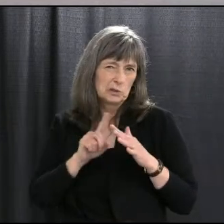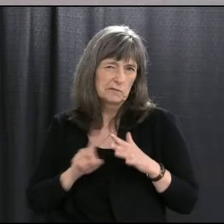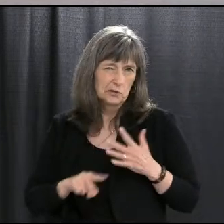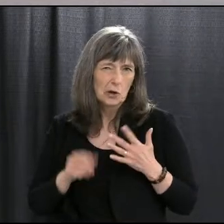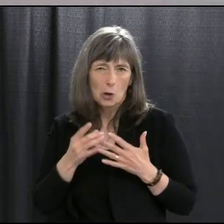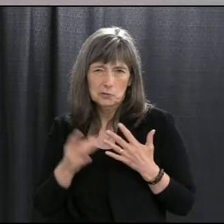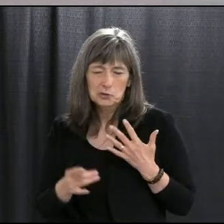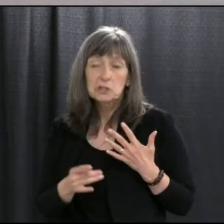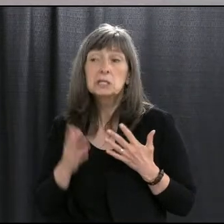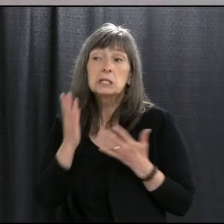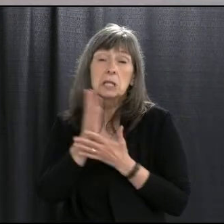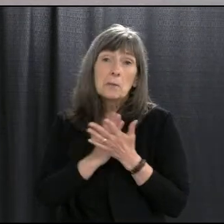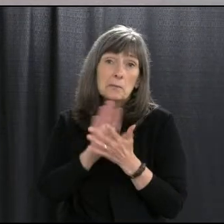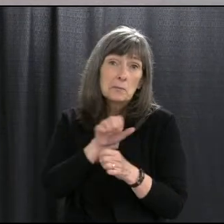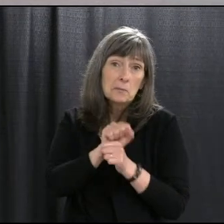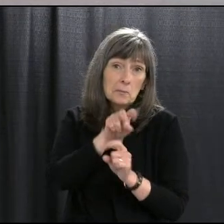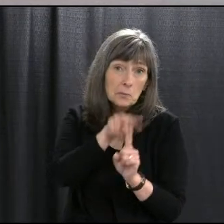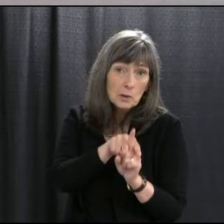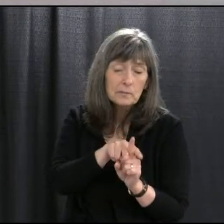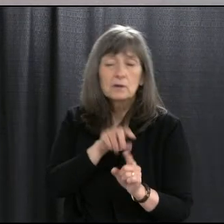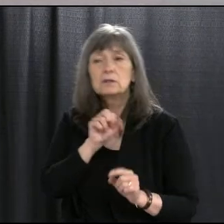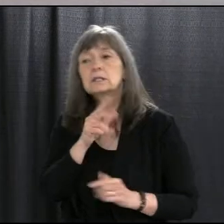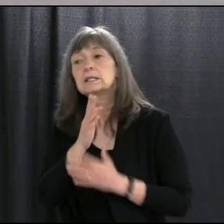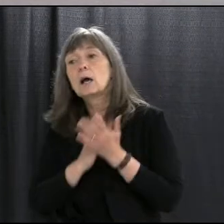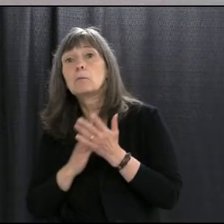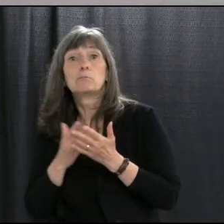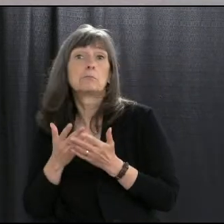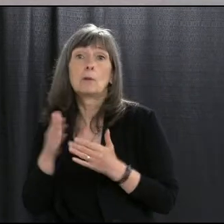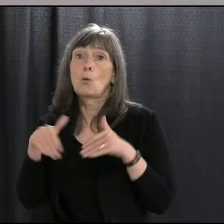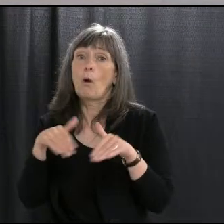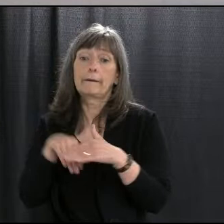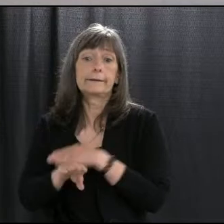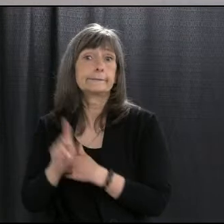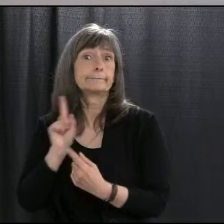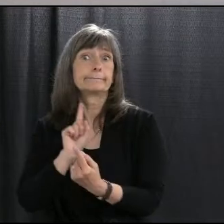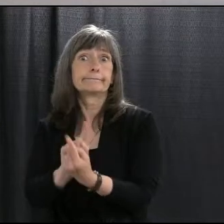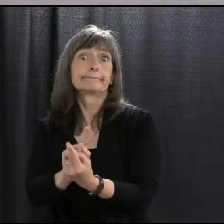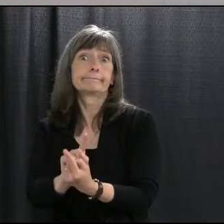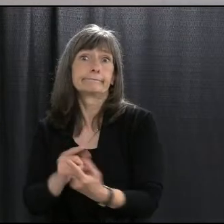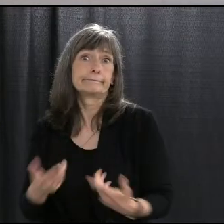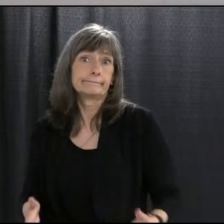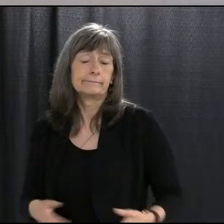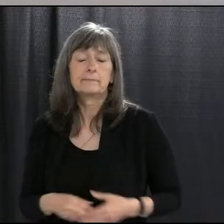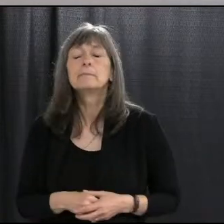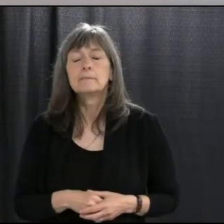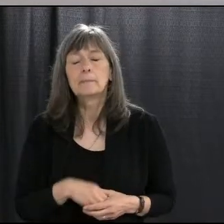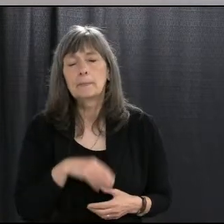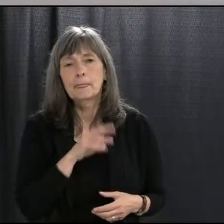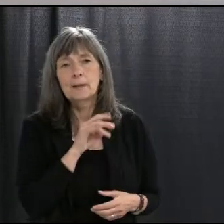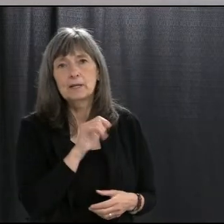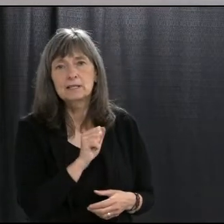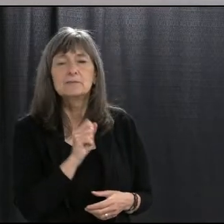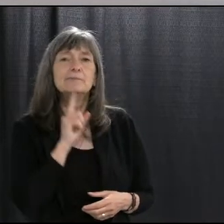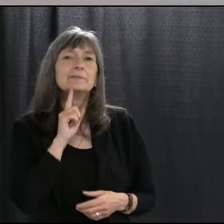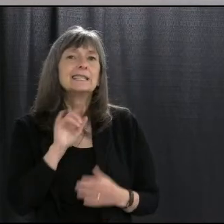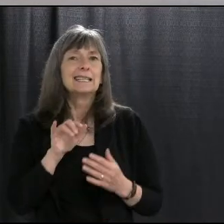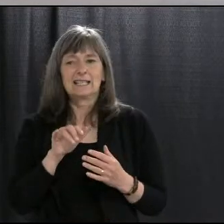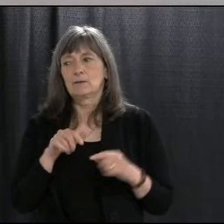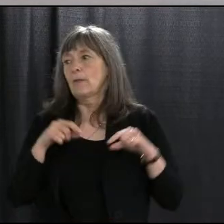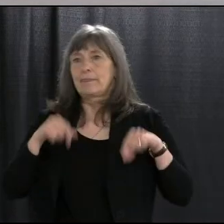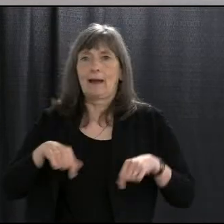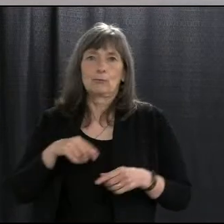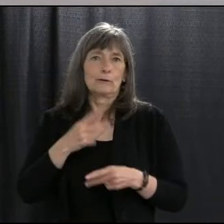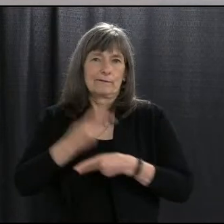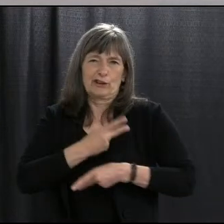some cases by appointment, in some cases it'll be walk-in, so to speak. Yeah, so sure. Yeah, so the exact mechanics of that we're working on right